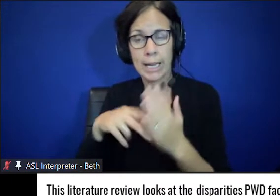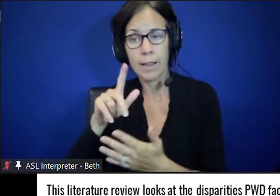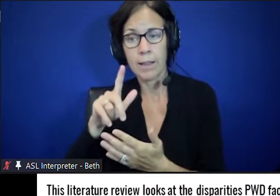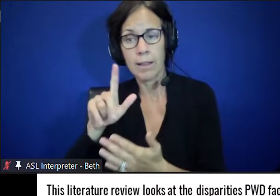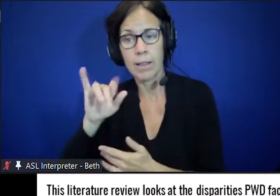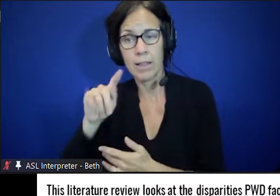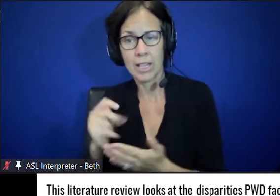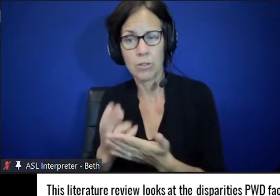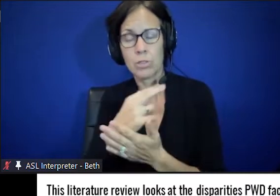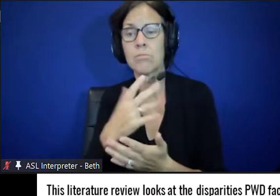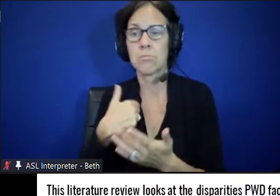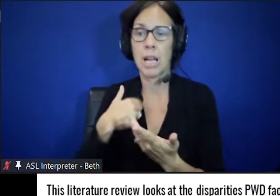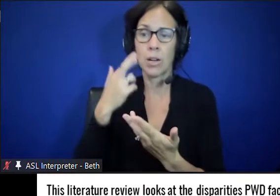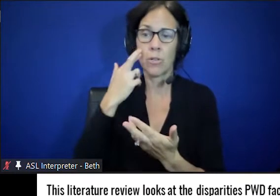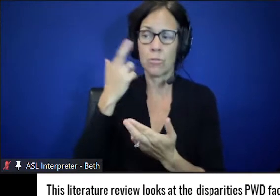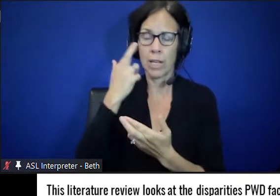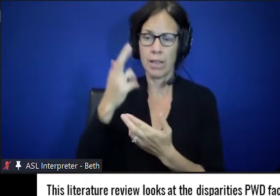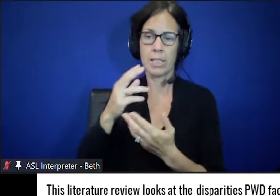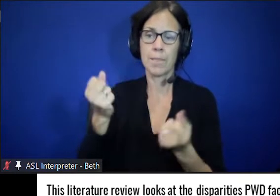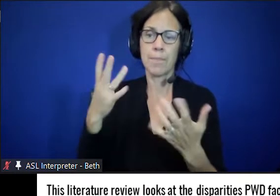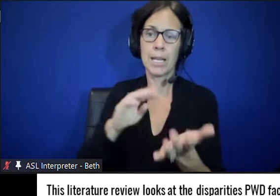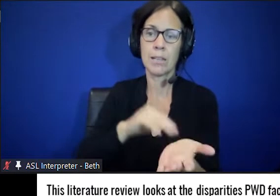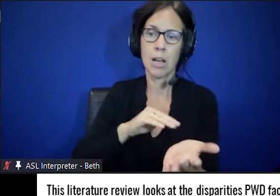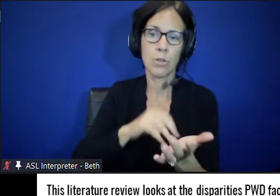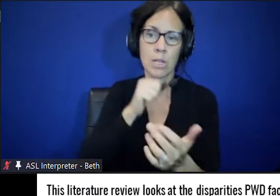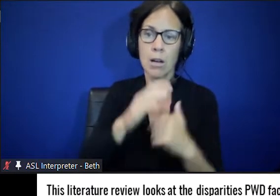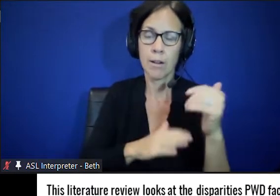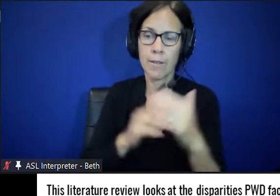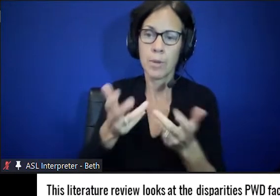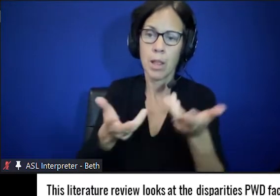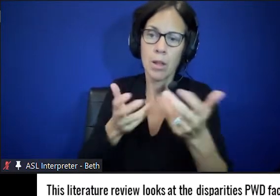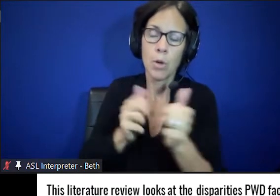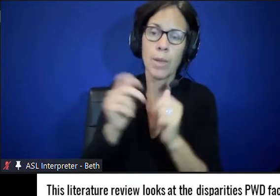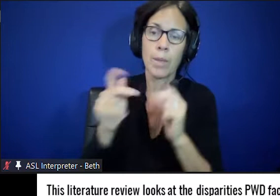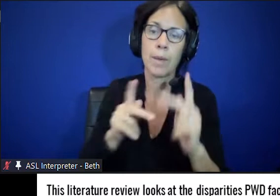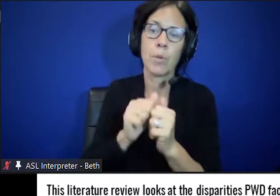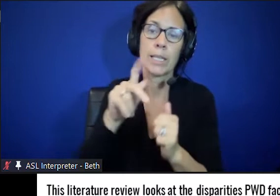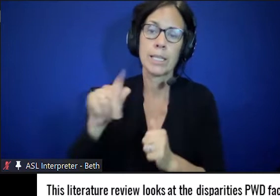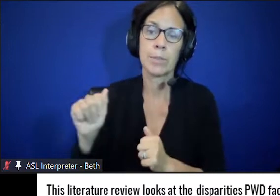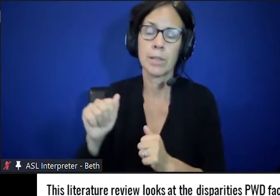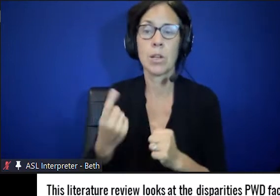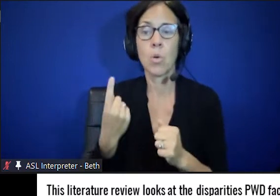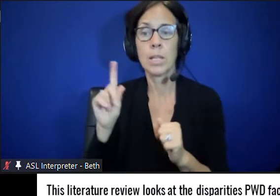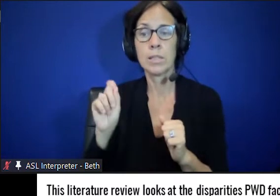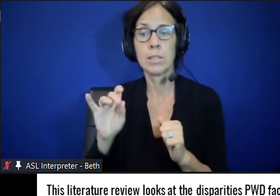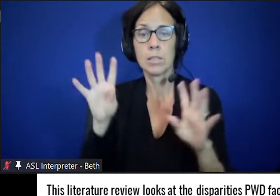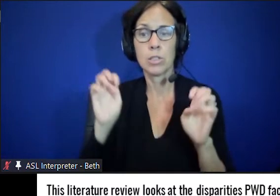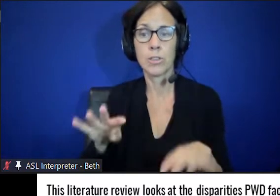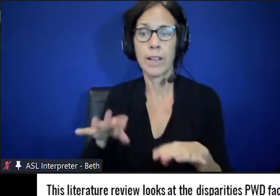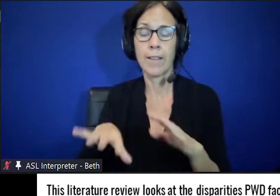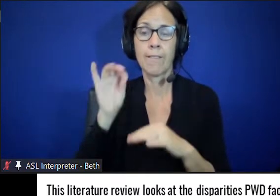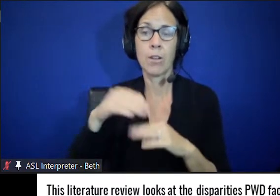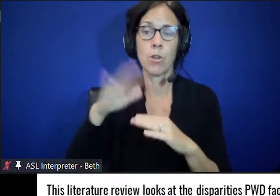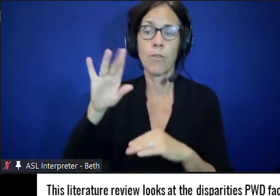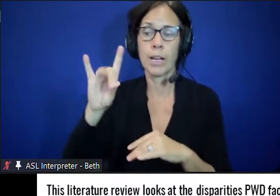found that many physicians were uncomfortable working with people who had disabilities, with one survey finding that over 80%